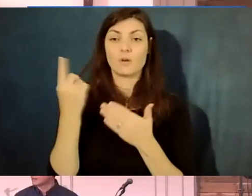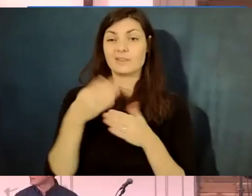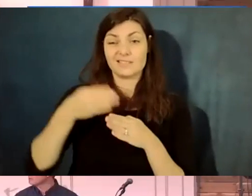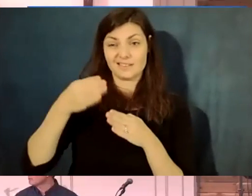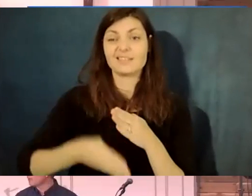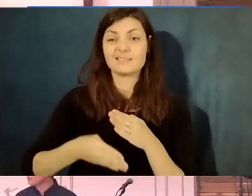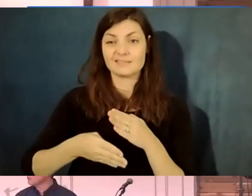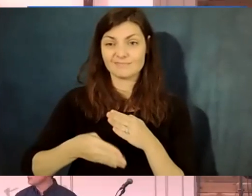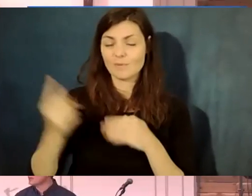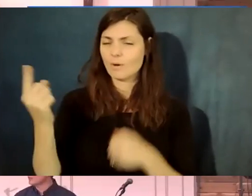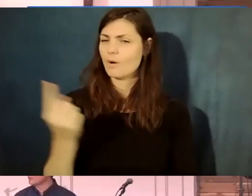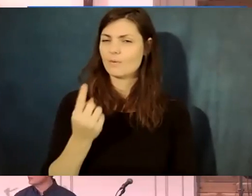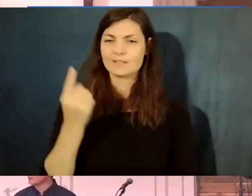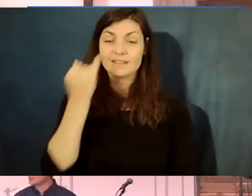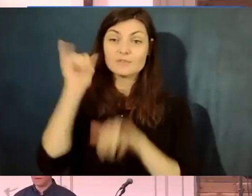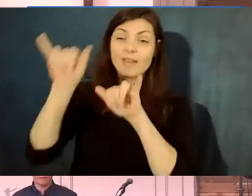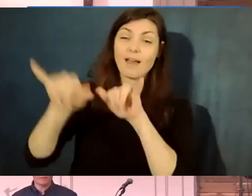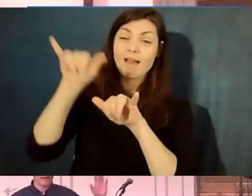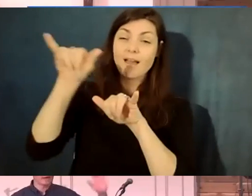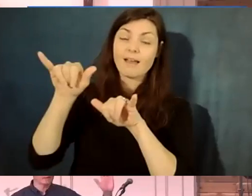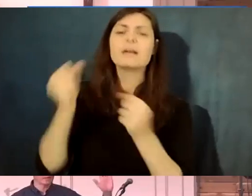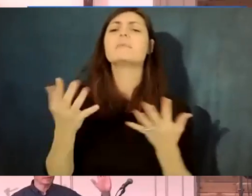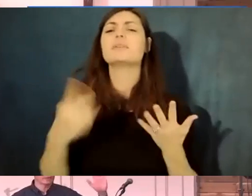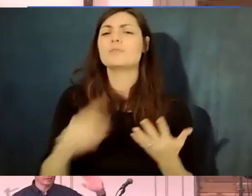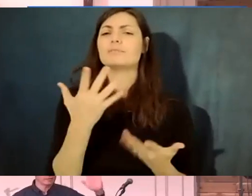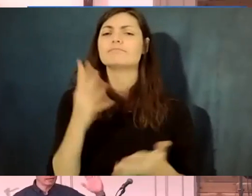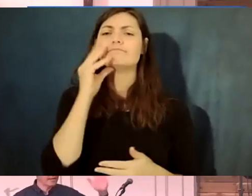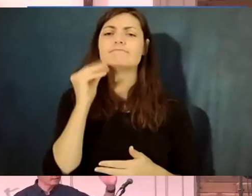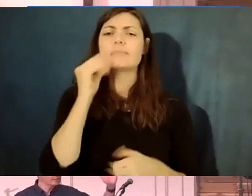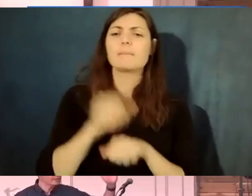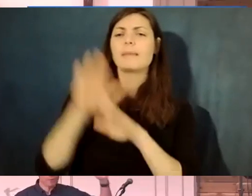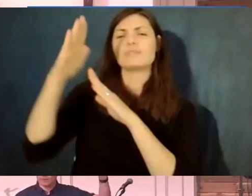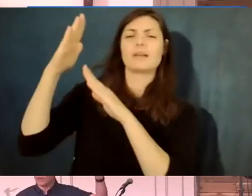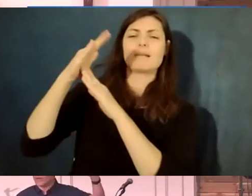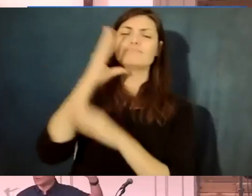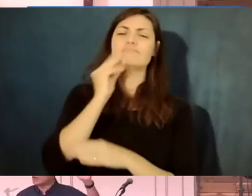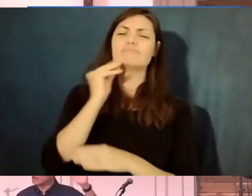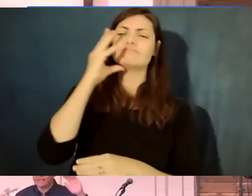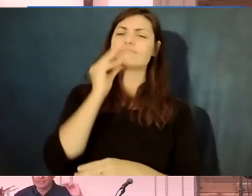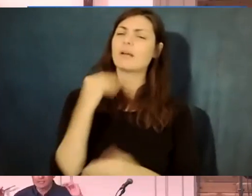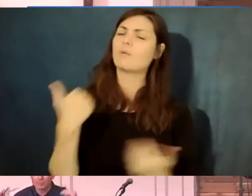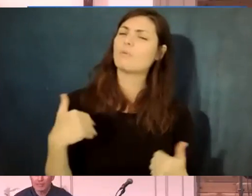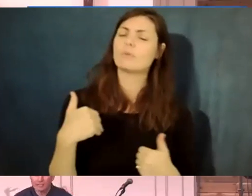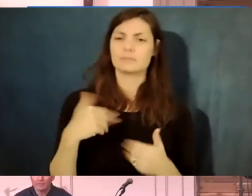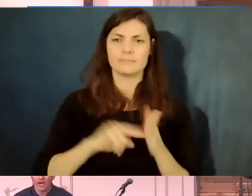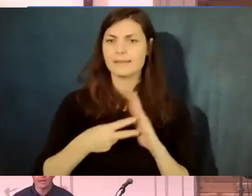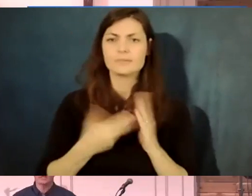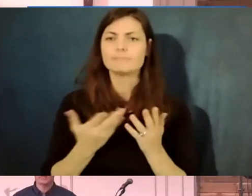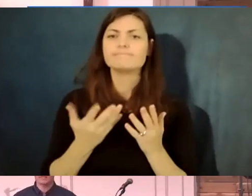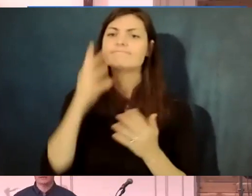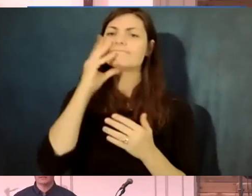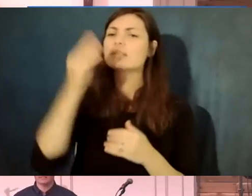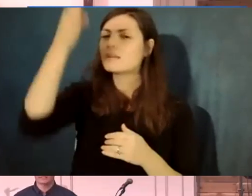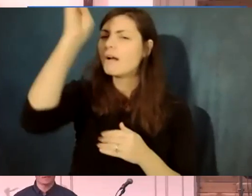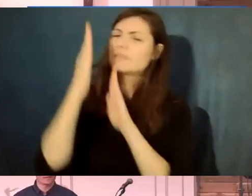And I've said this before, if you stayed on the mountaintop, how many of you have had a mountaintop experience? It's not a negative, it's a good thing. How many of you have had one? An experience of God, maybe,